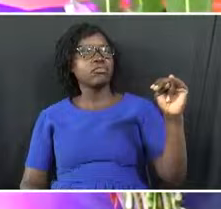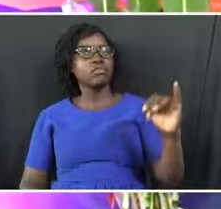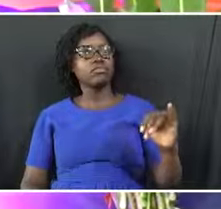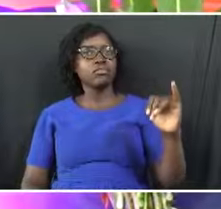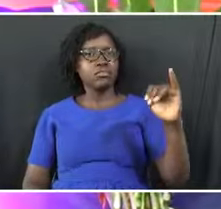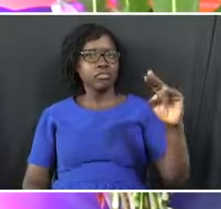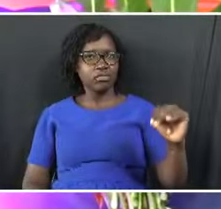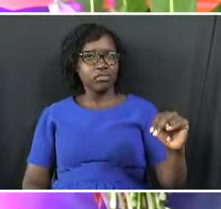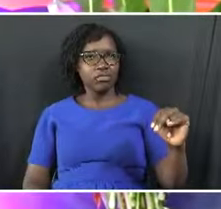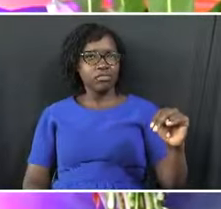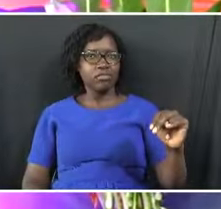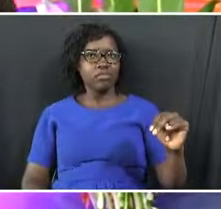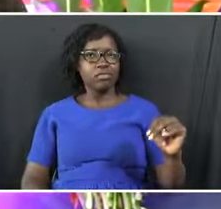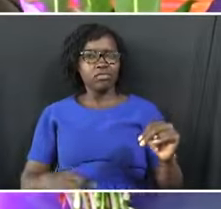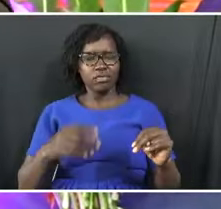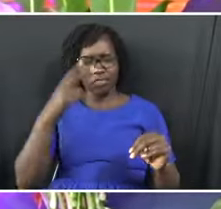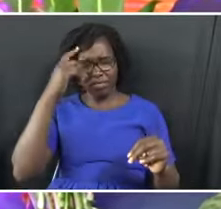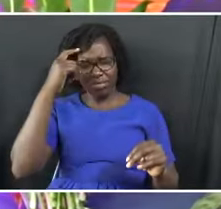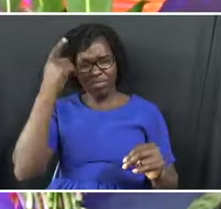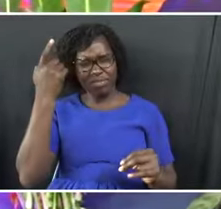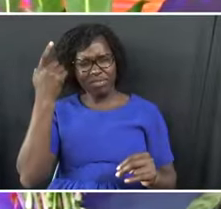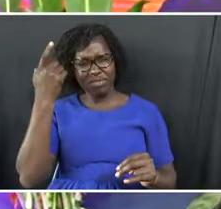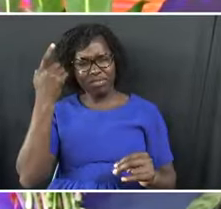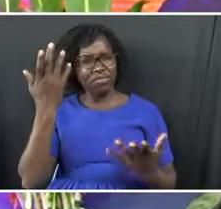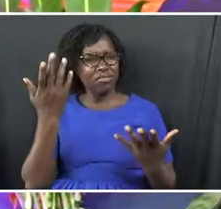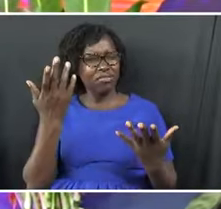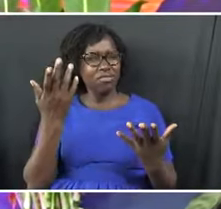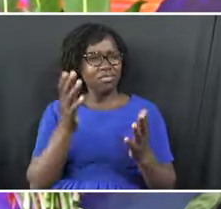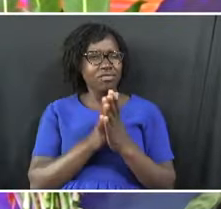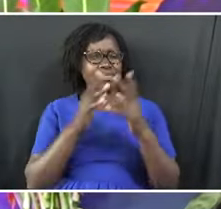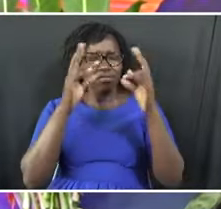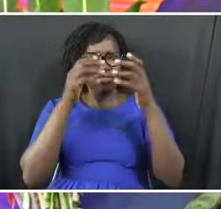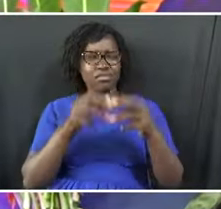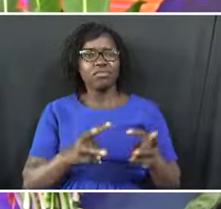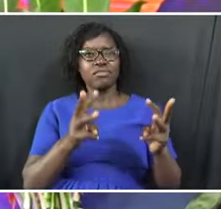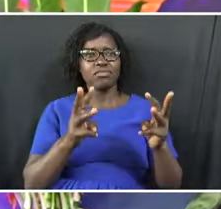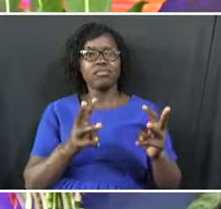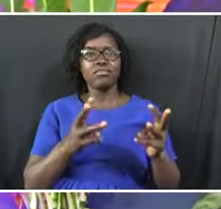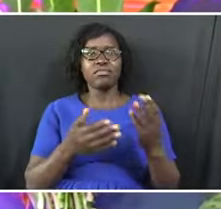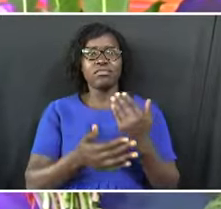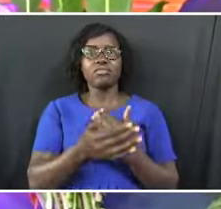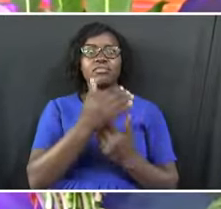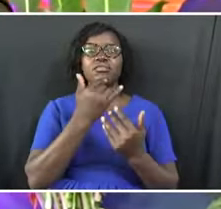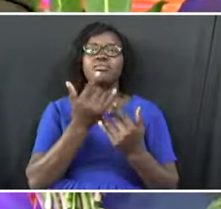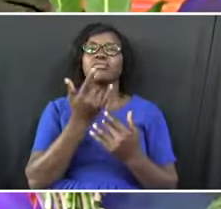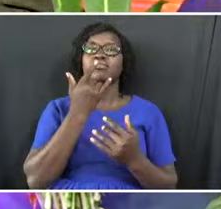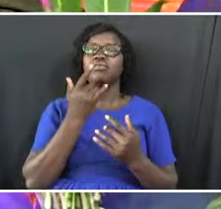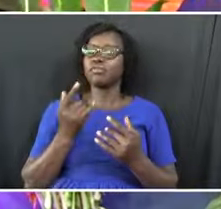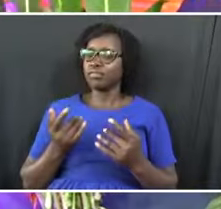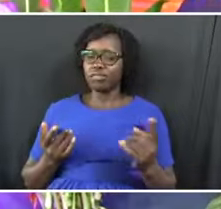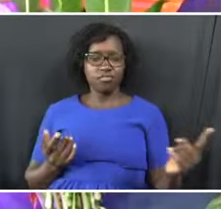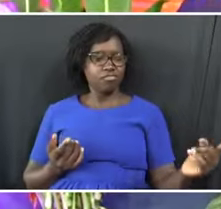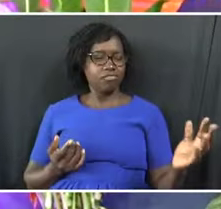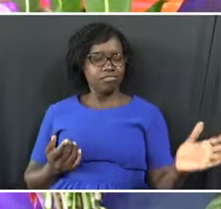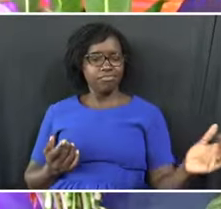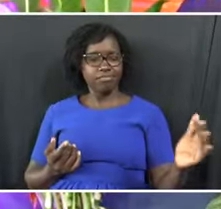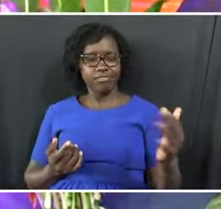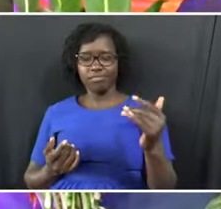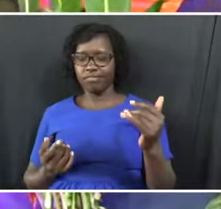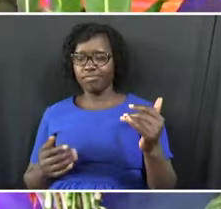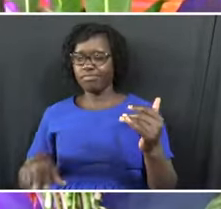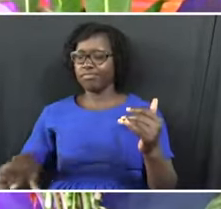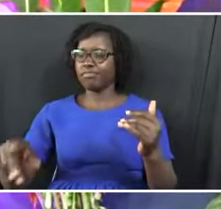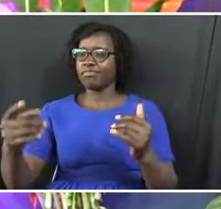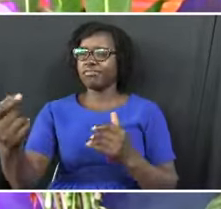an evil way to cover up his mistakes. And he said, my brother, come. come, we go and have a walk out there.